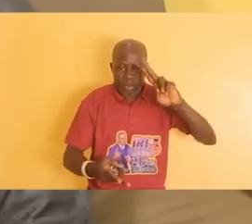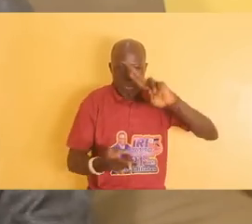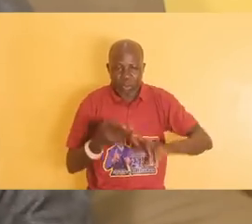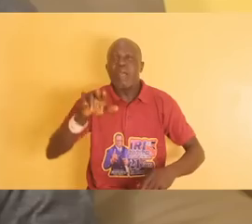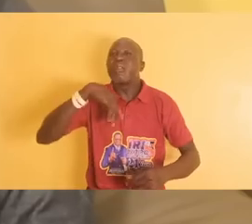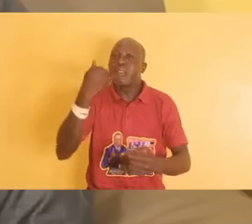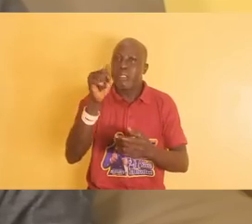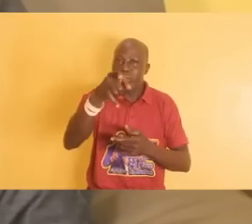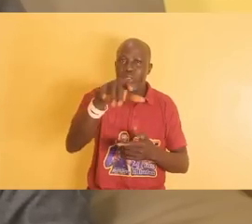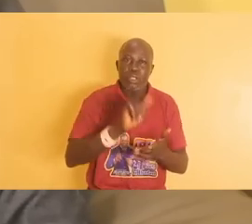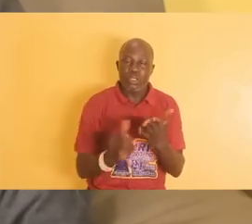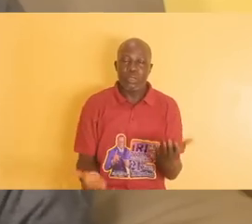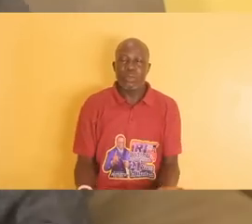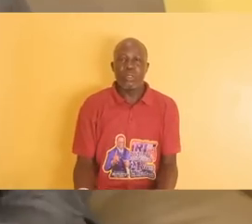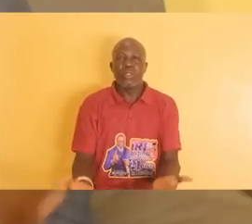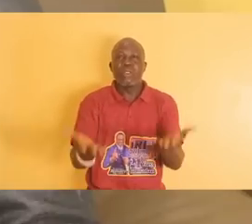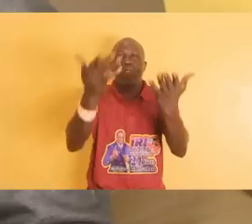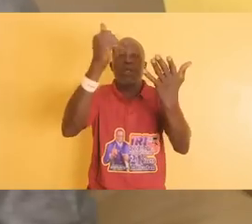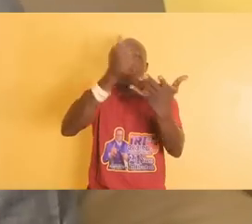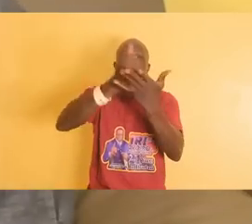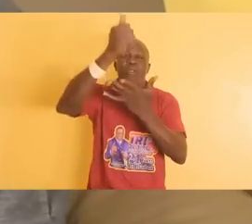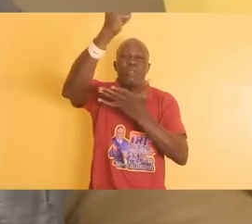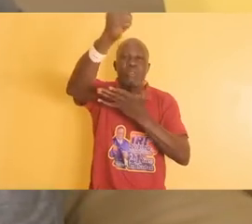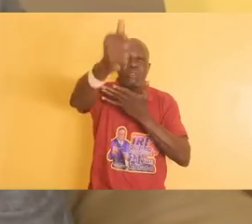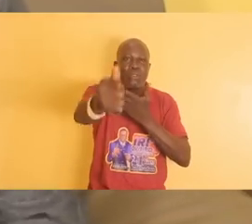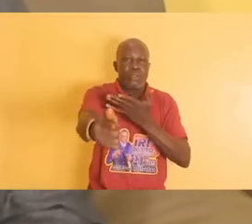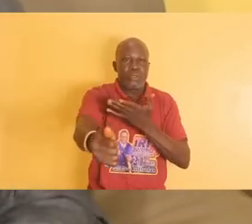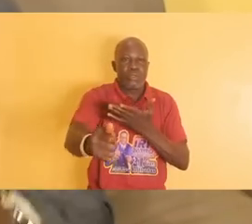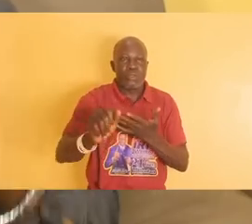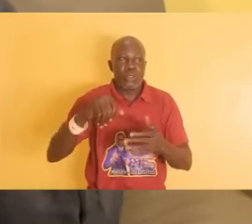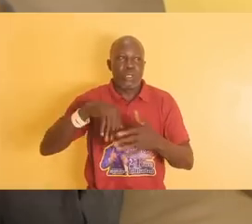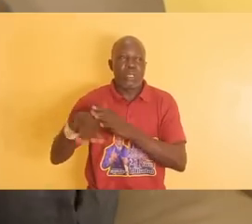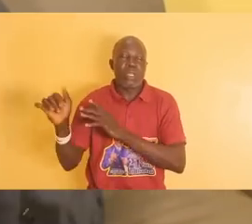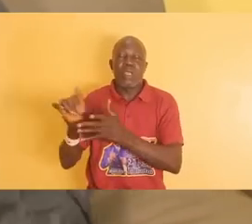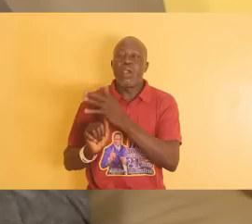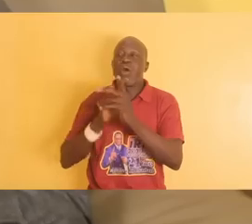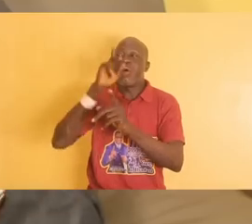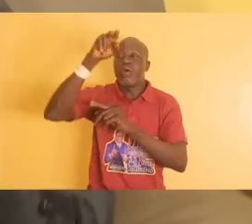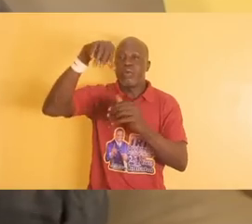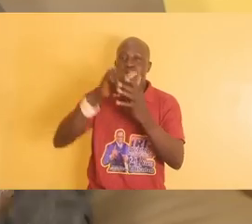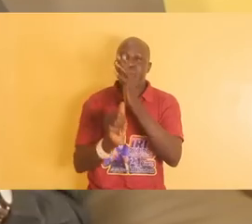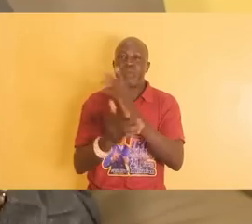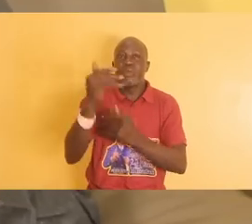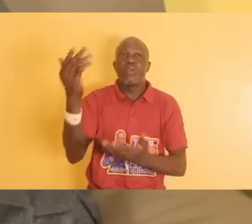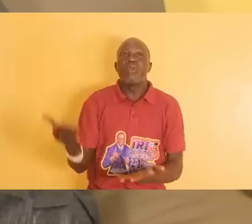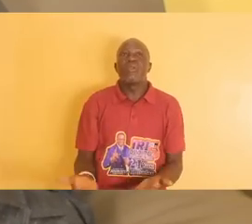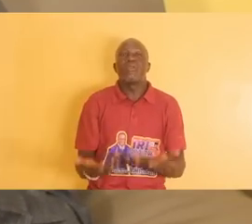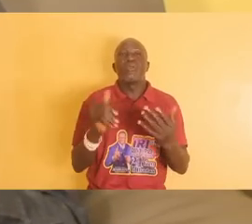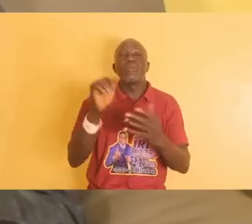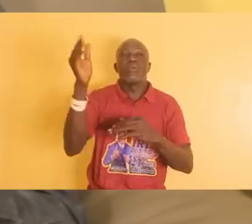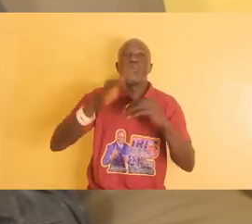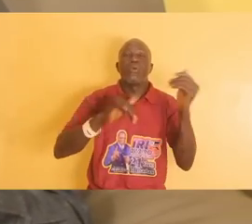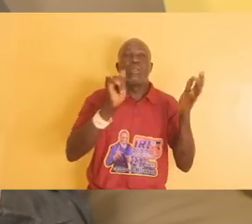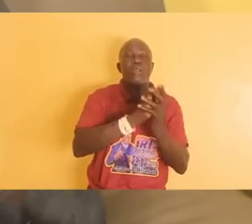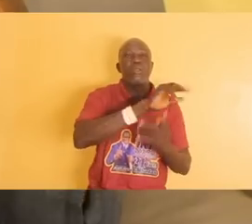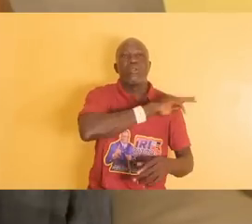neighborhood, I declare to you that your home will be lifted in Jesus. You must be elevated more